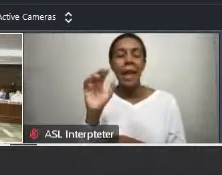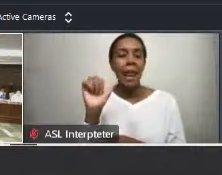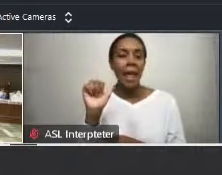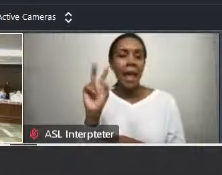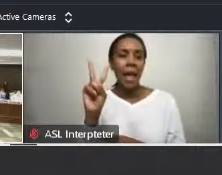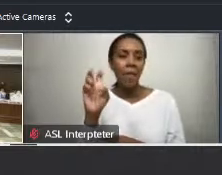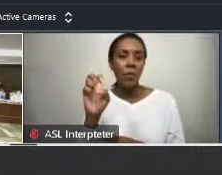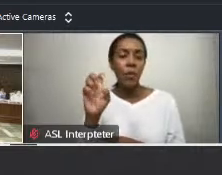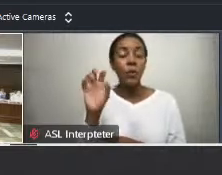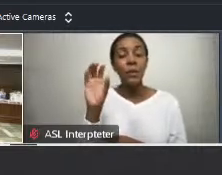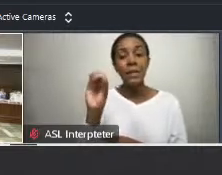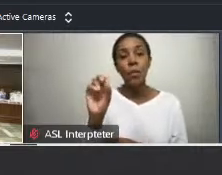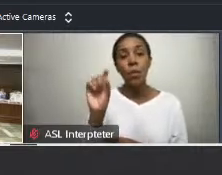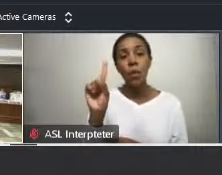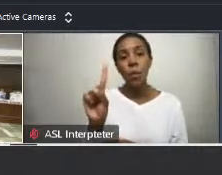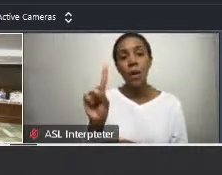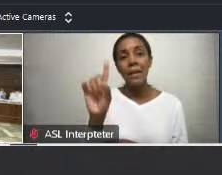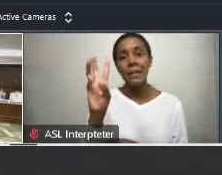ID number